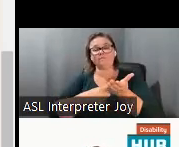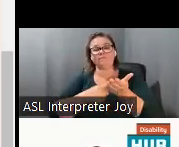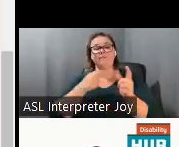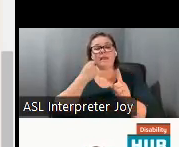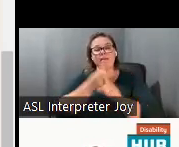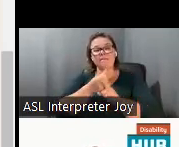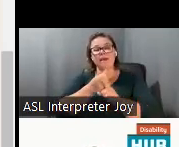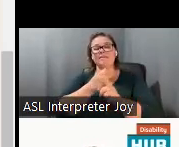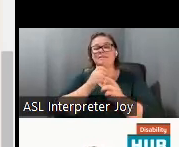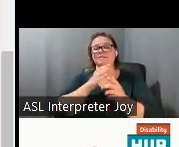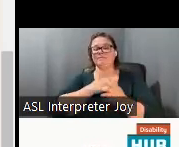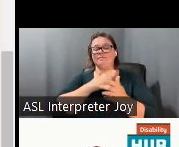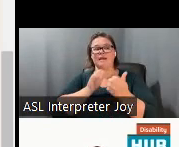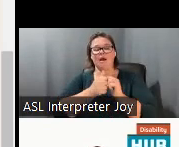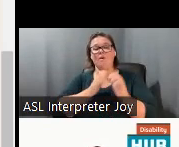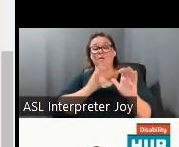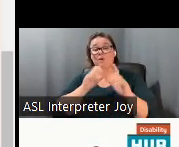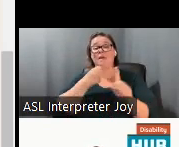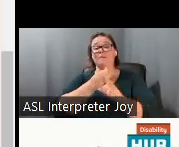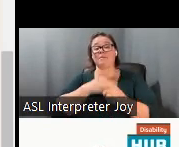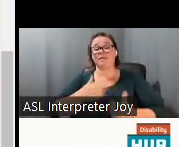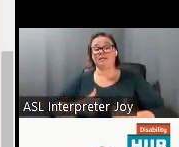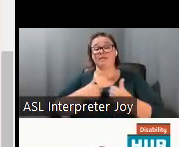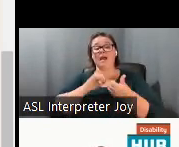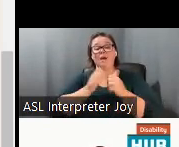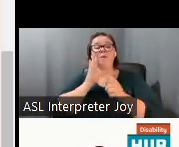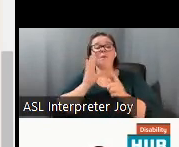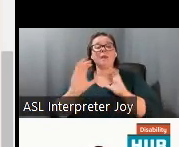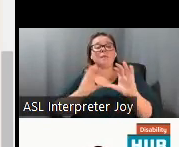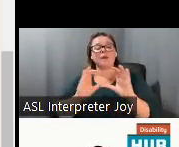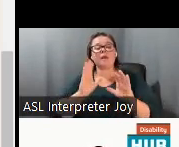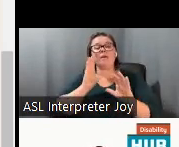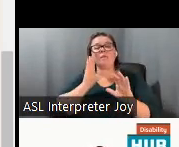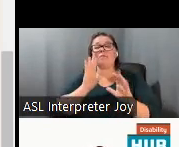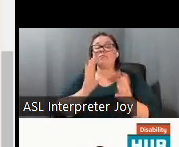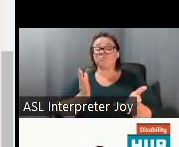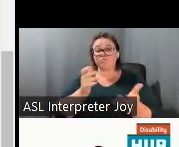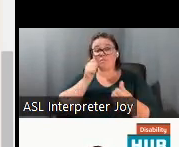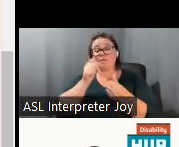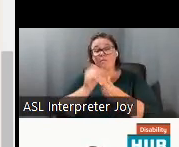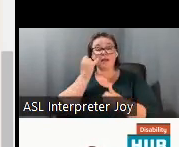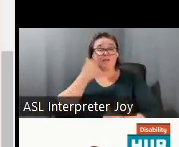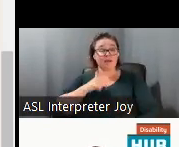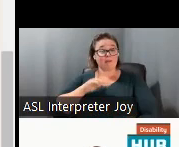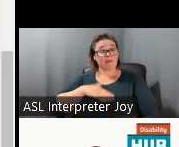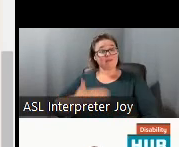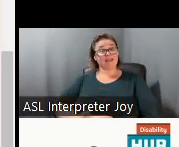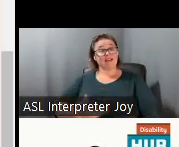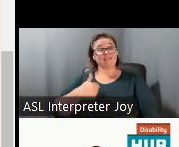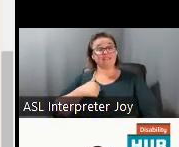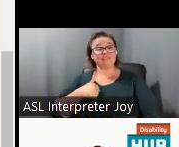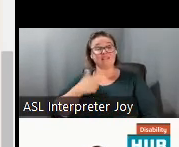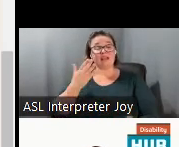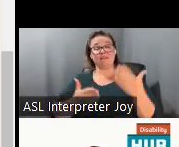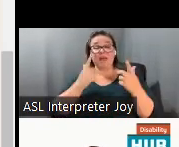my life right now. How are we all going to communicate? Well, please remember that if I'm upset, I might